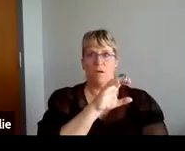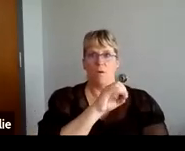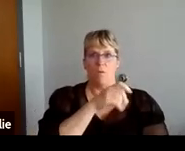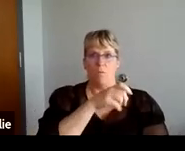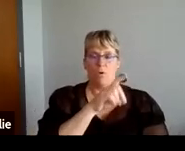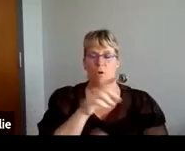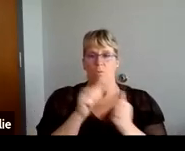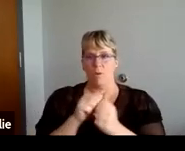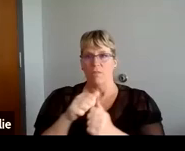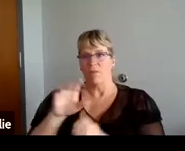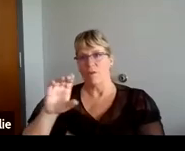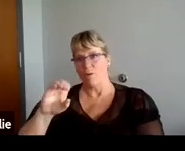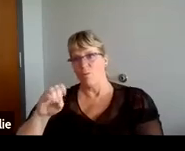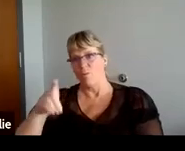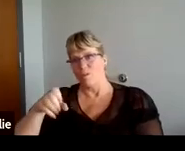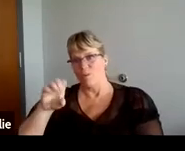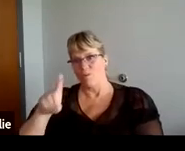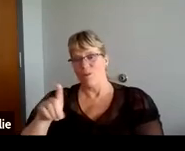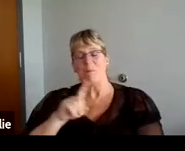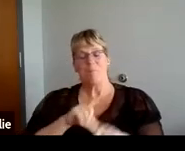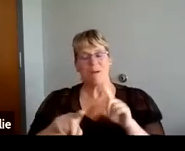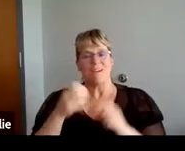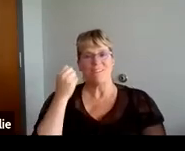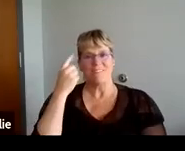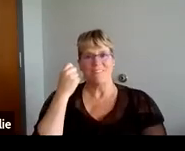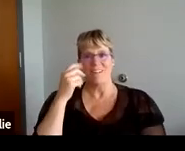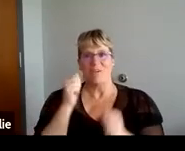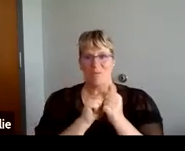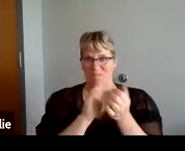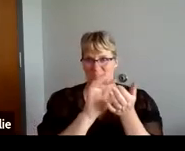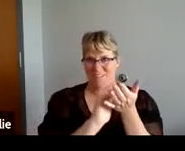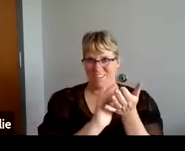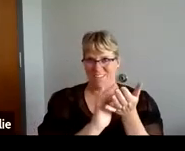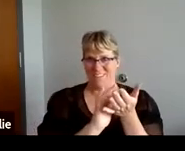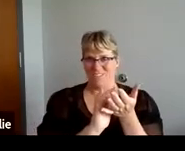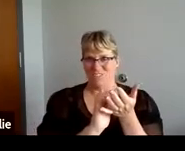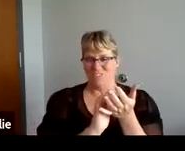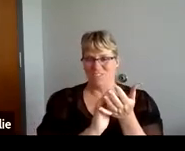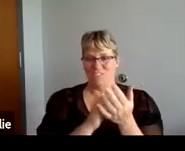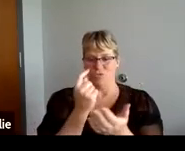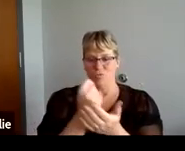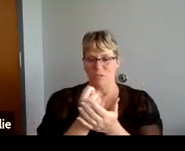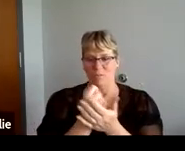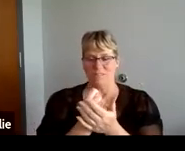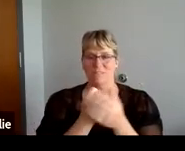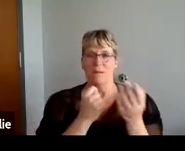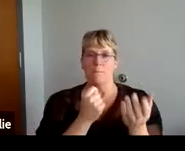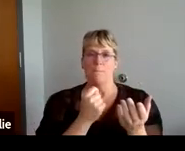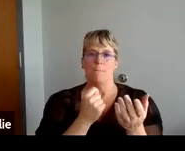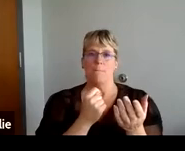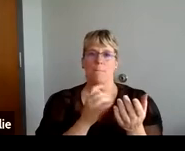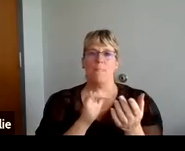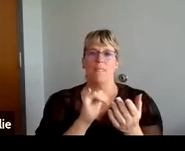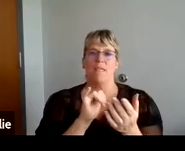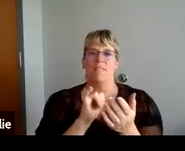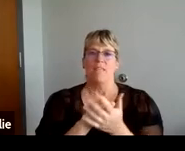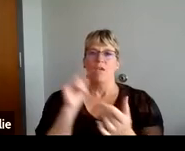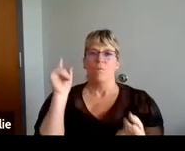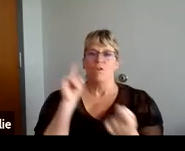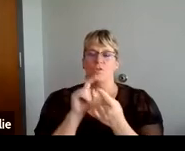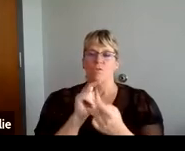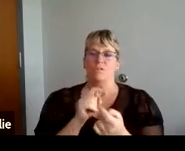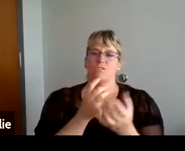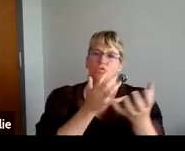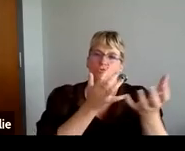opioid, but the fact of the matter with medication-assisted treatments here is that they do reduce the cravings,